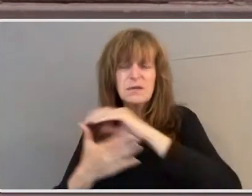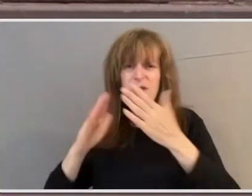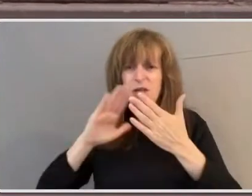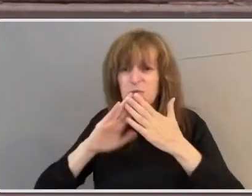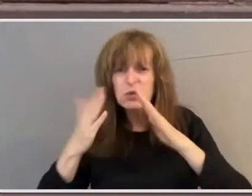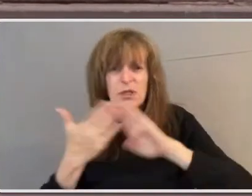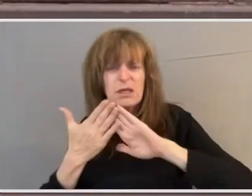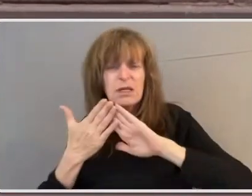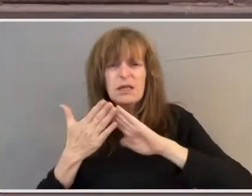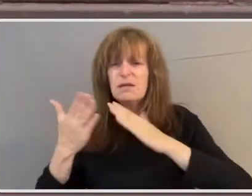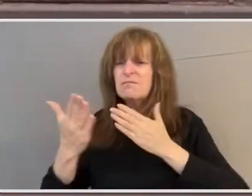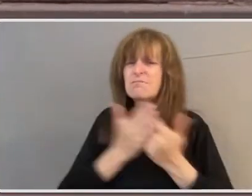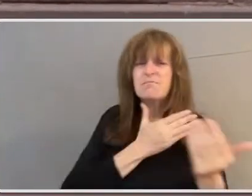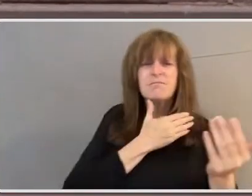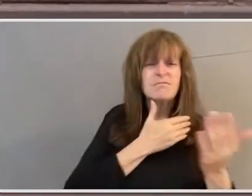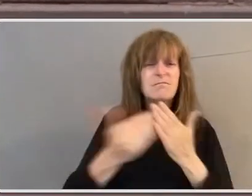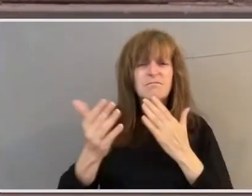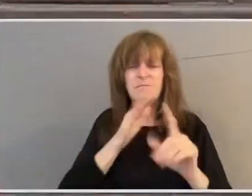Team Ontario.